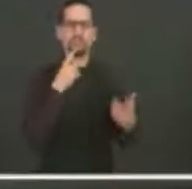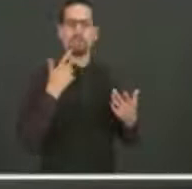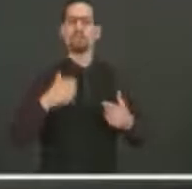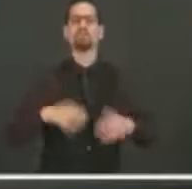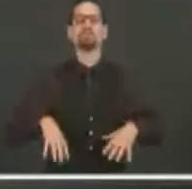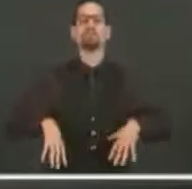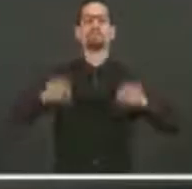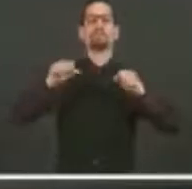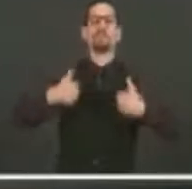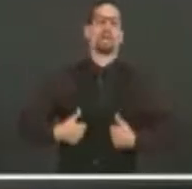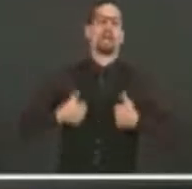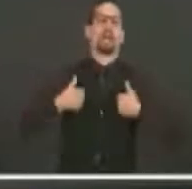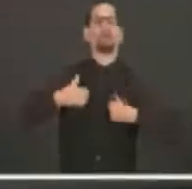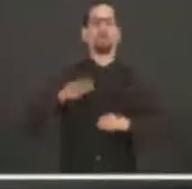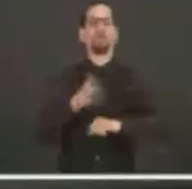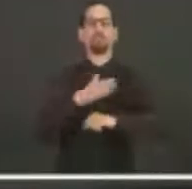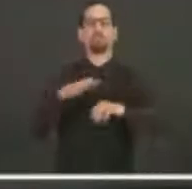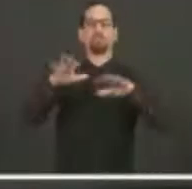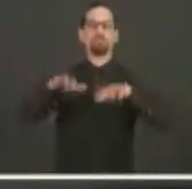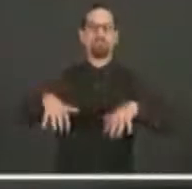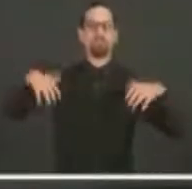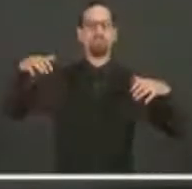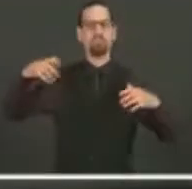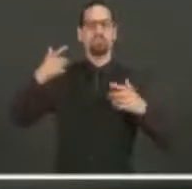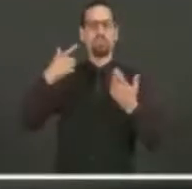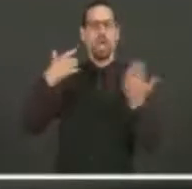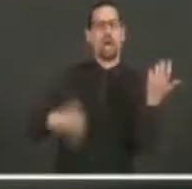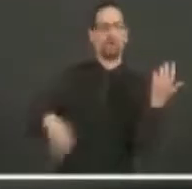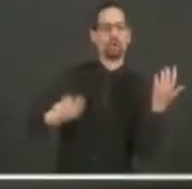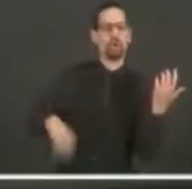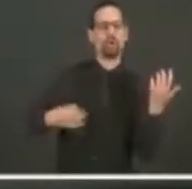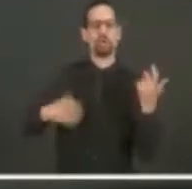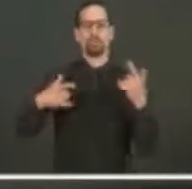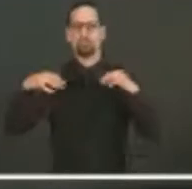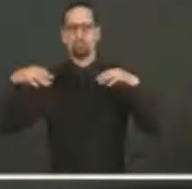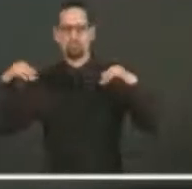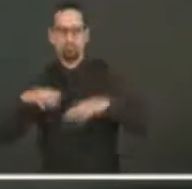kind of plexiglass barrier? How is that going to look?